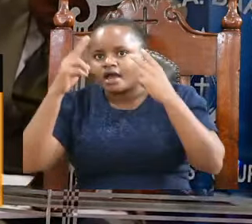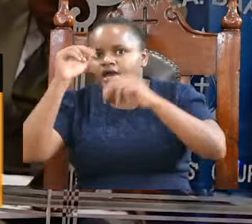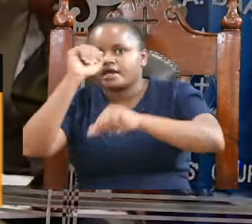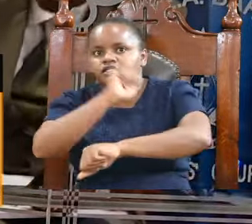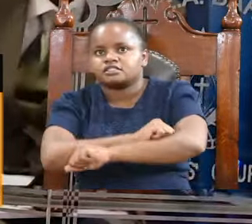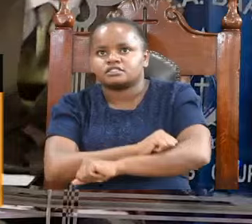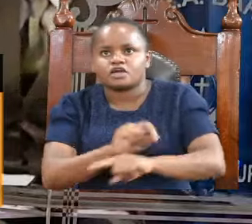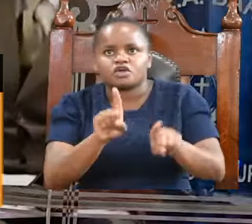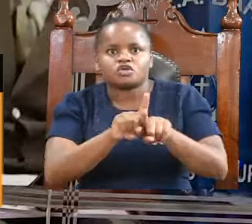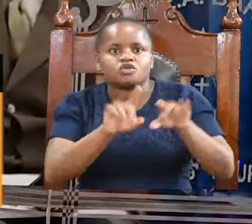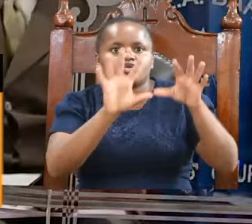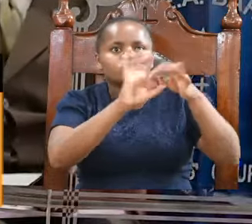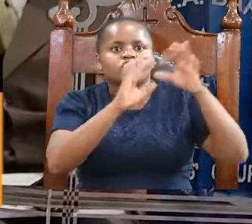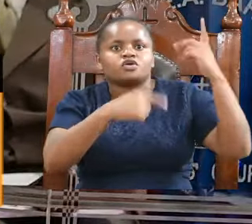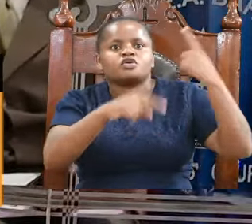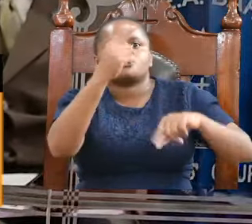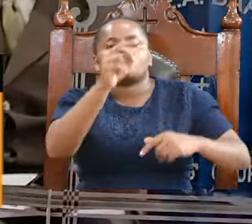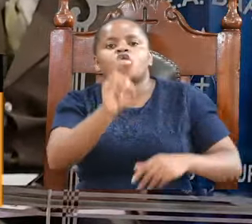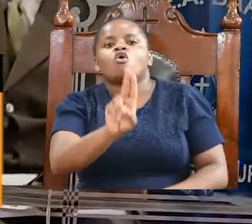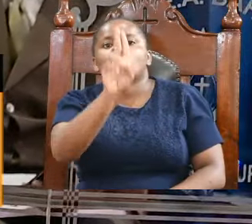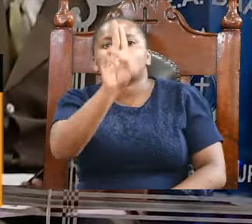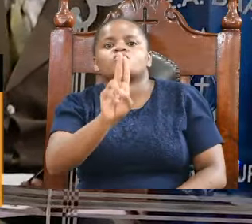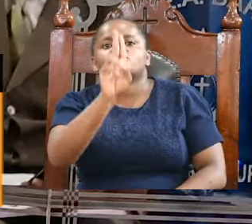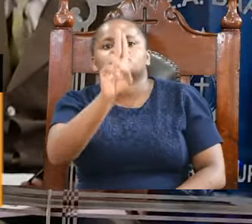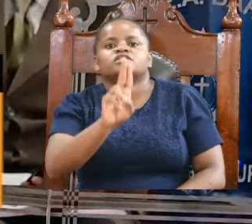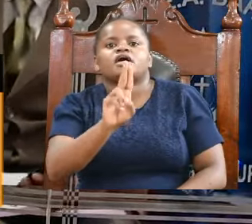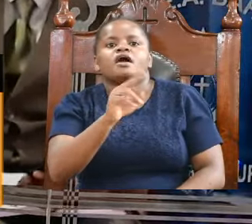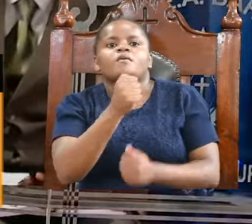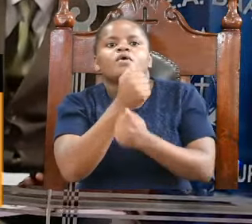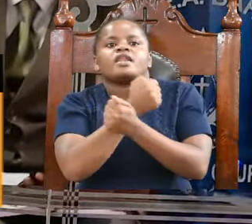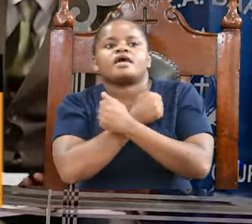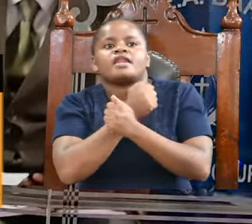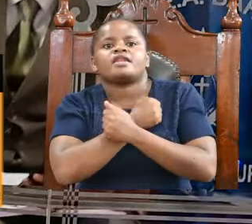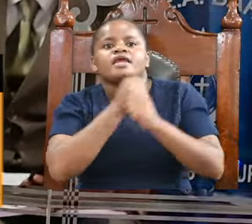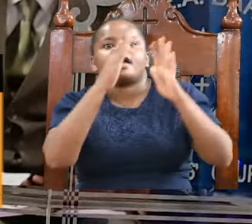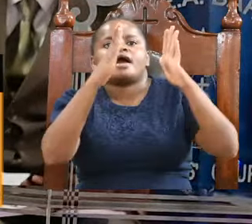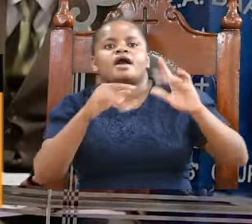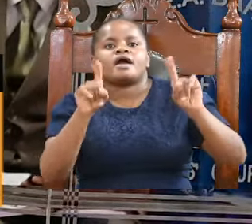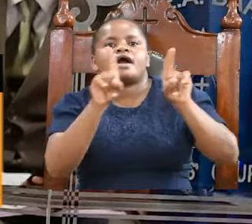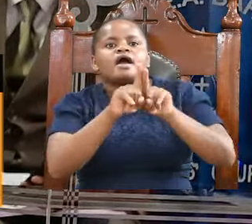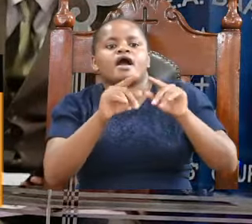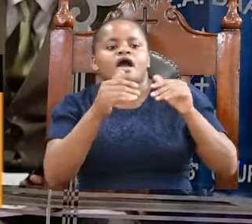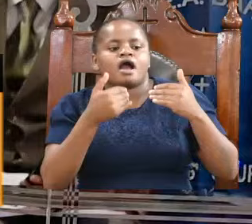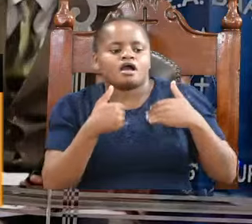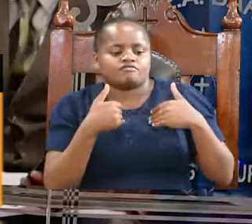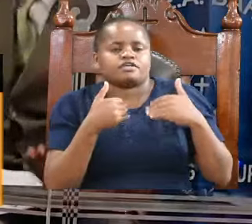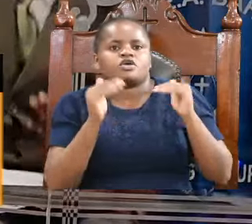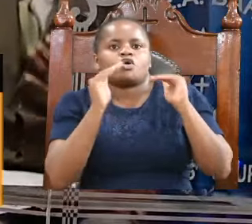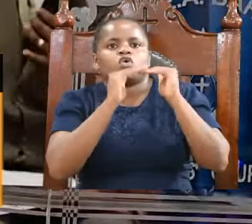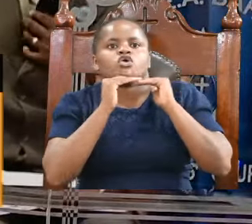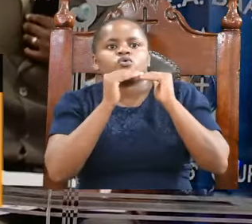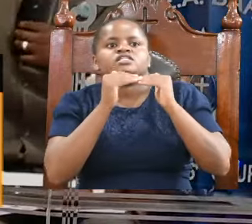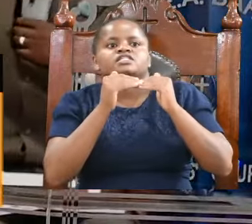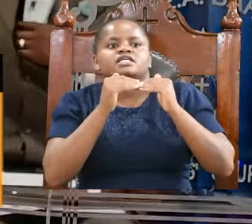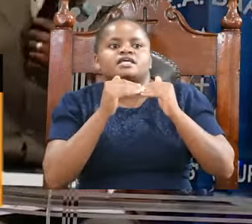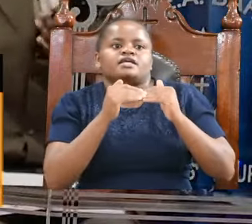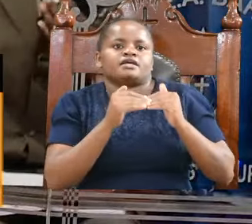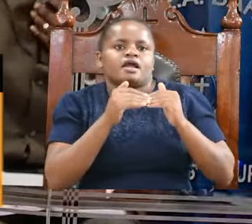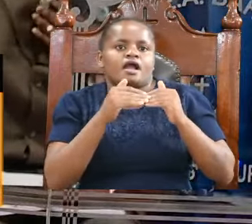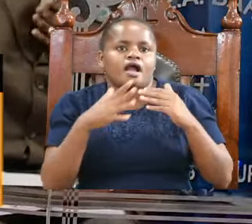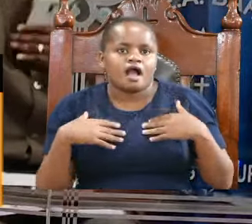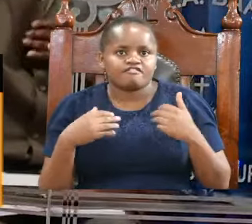Circle, Umoja Wendani Housing, and Equity Afia.